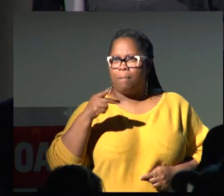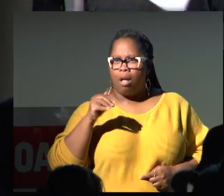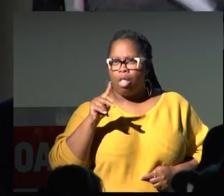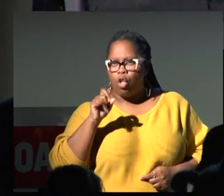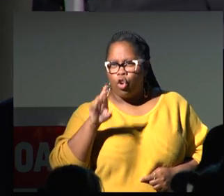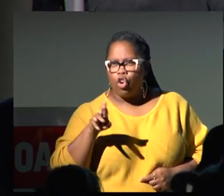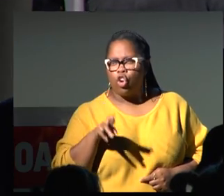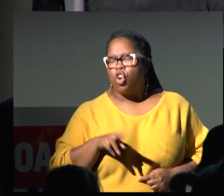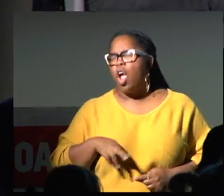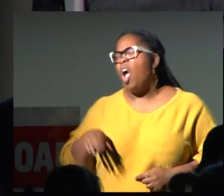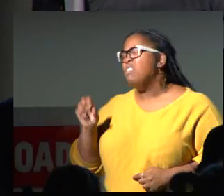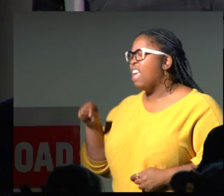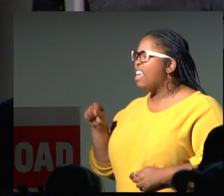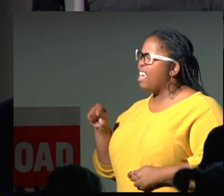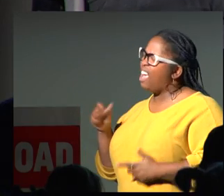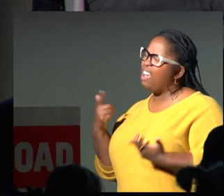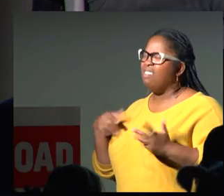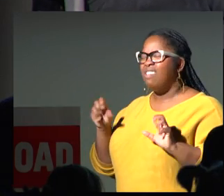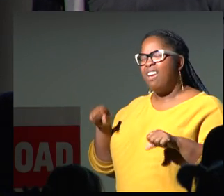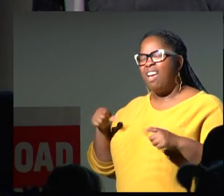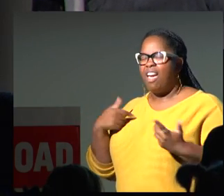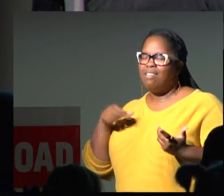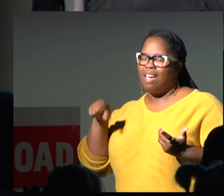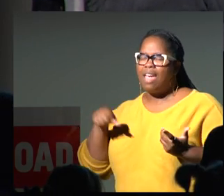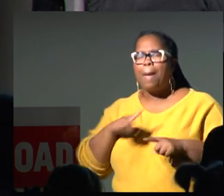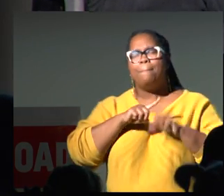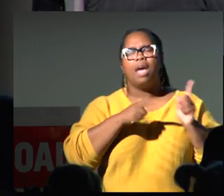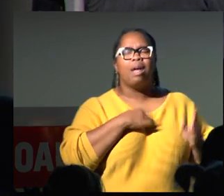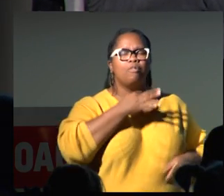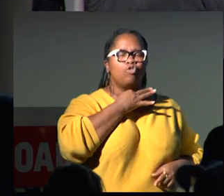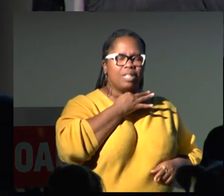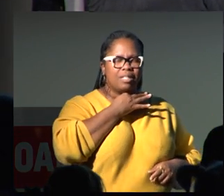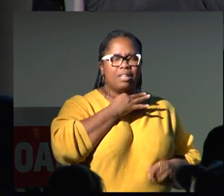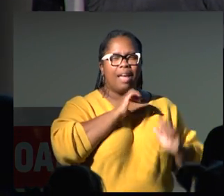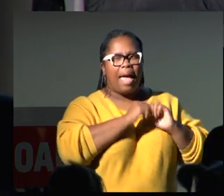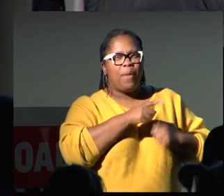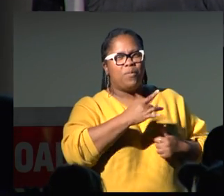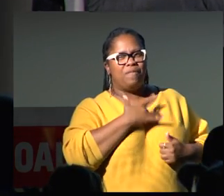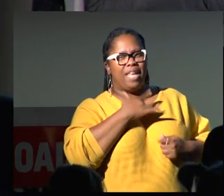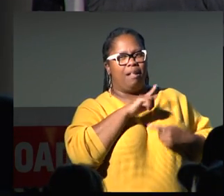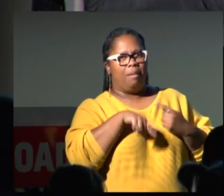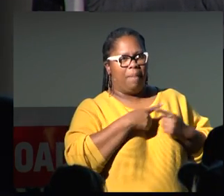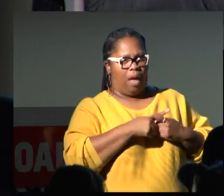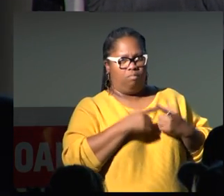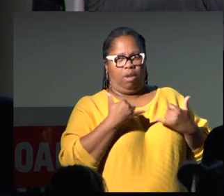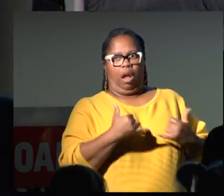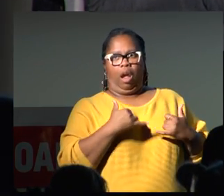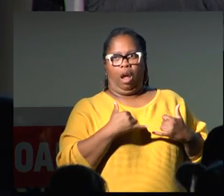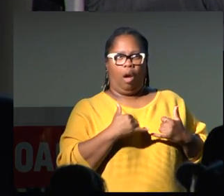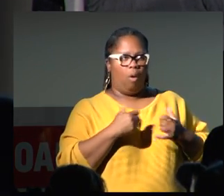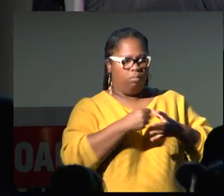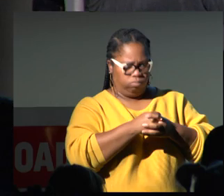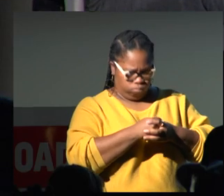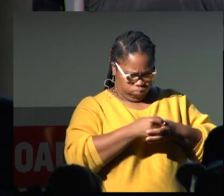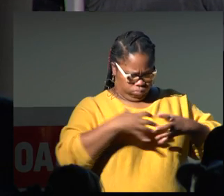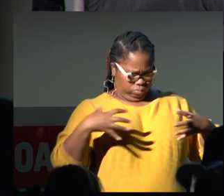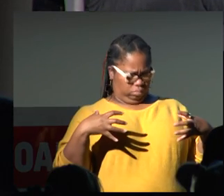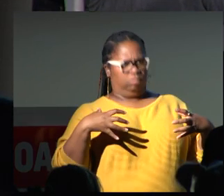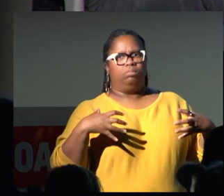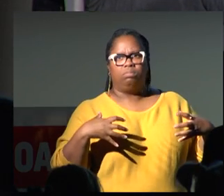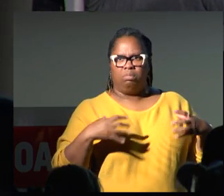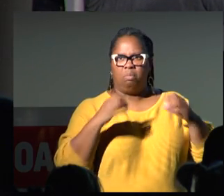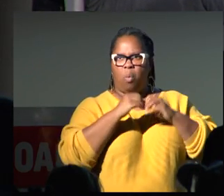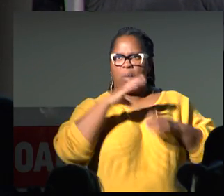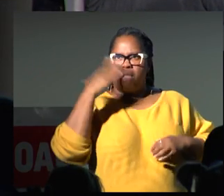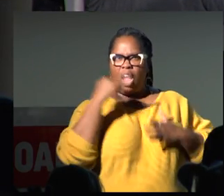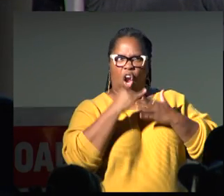Yeah, you don't care about yeah, but I want to know specifically how you feel about this moment we're having.